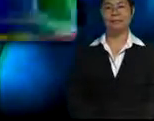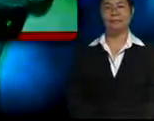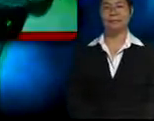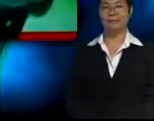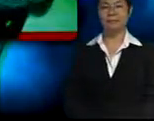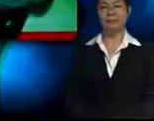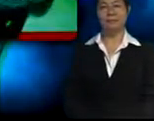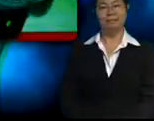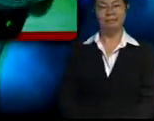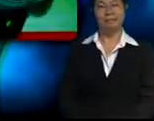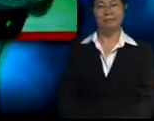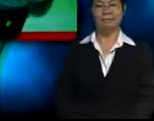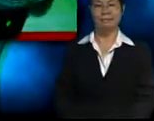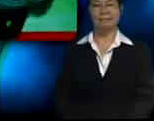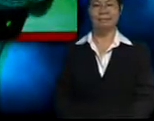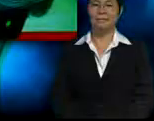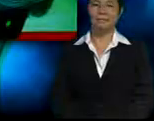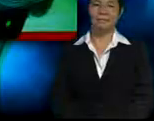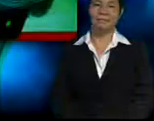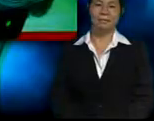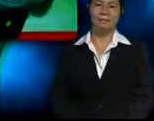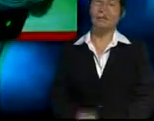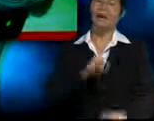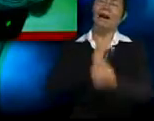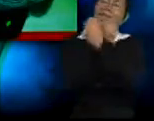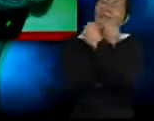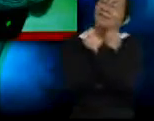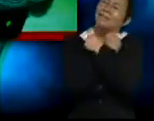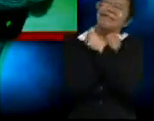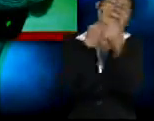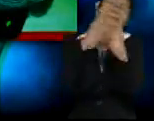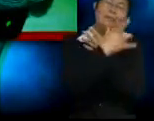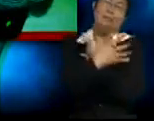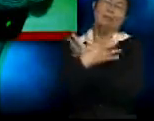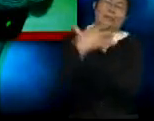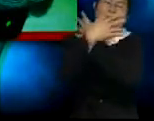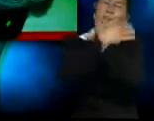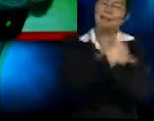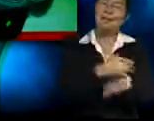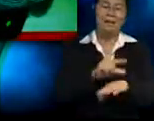I love butterflies and